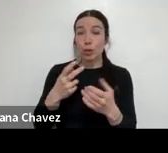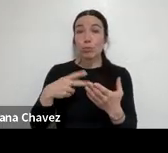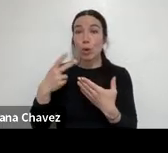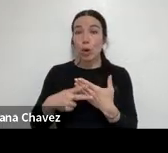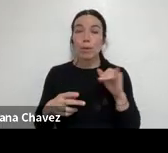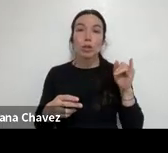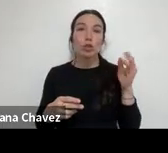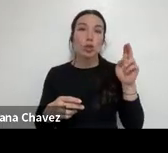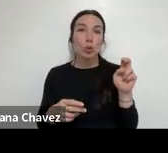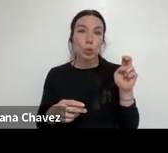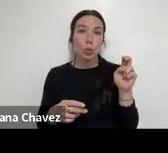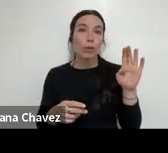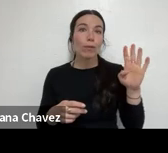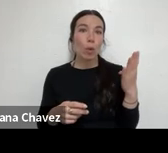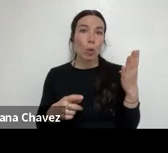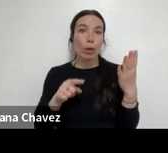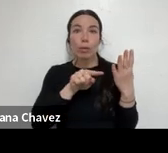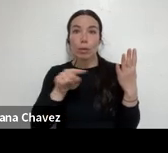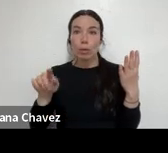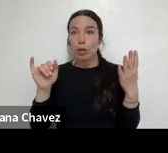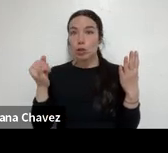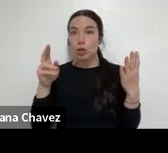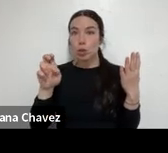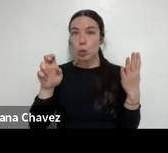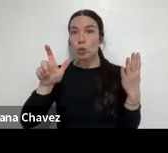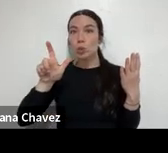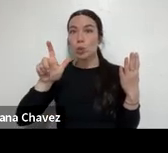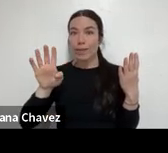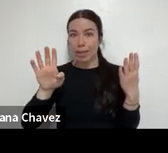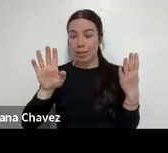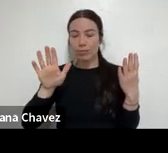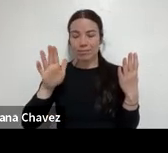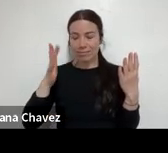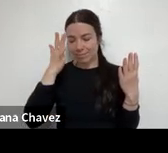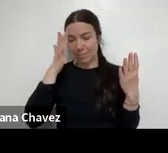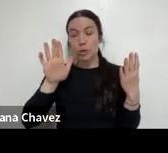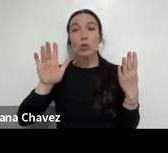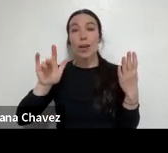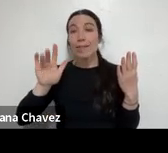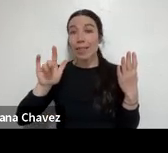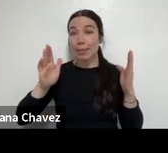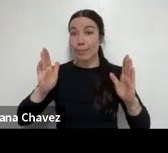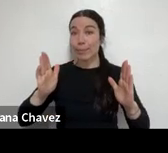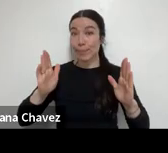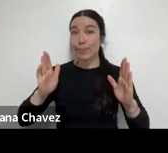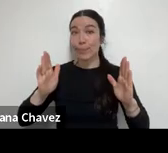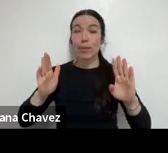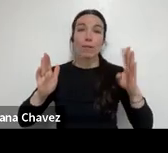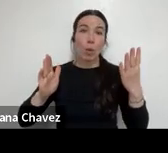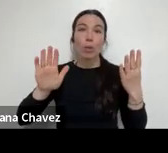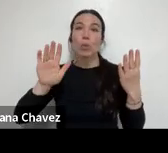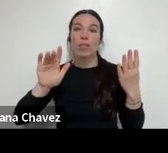25. So it's a total of 3 weeks, during which you will take in 3 program